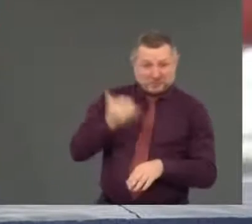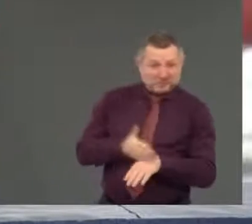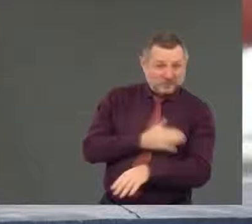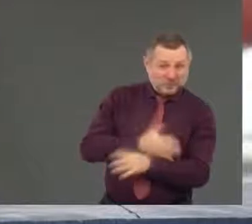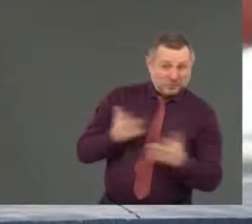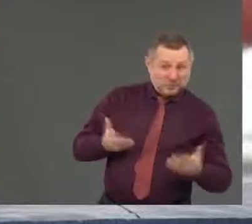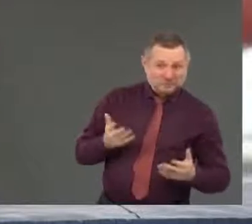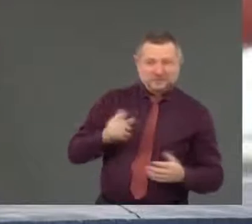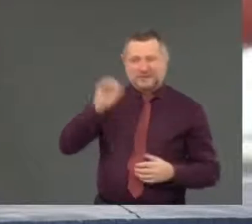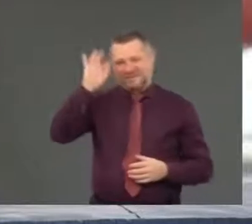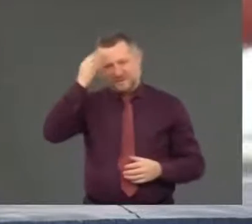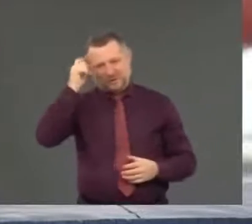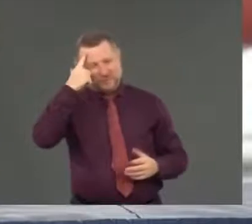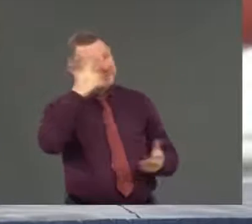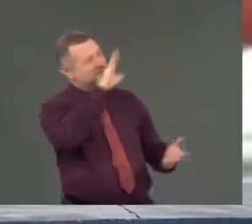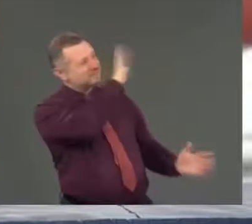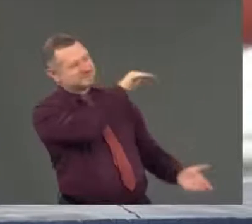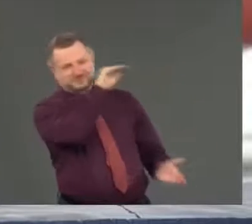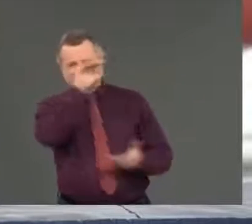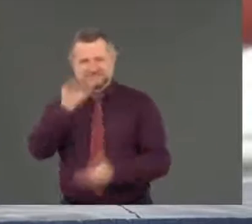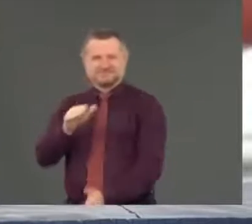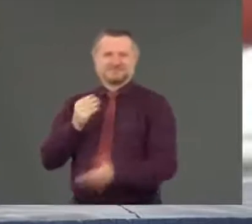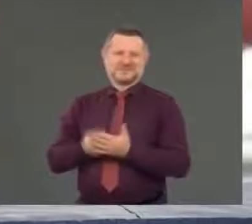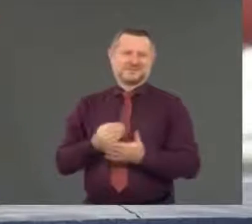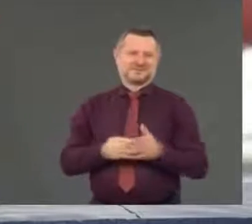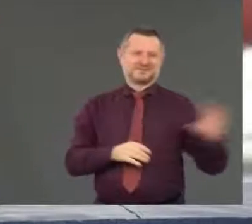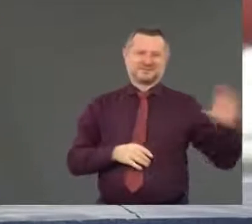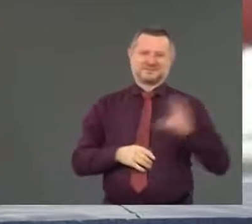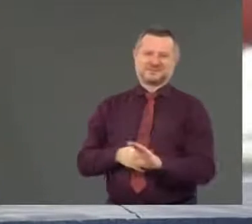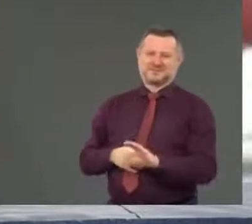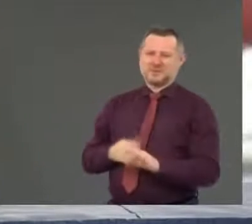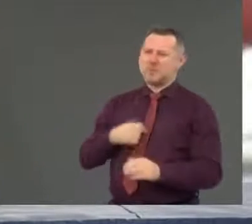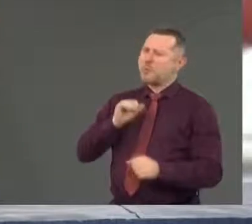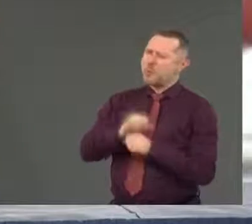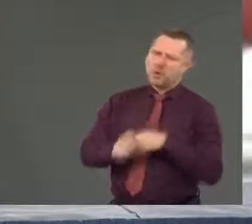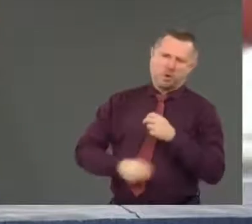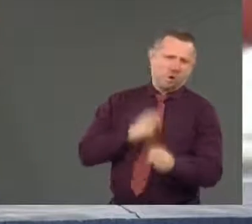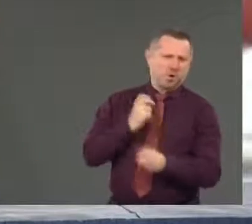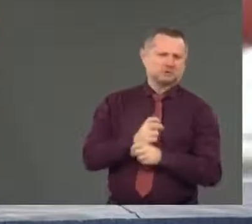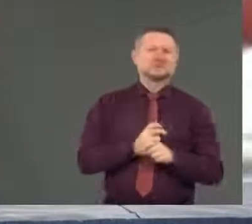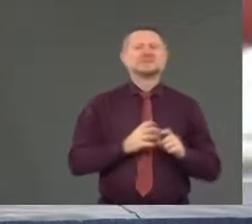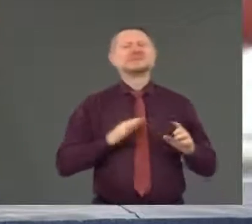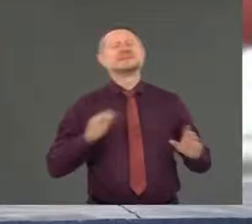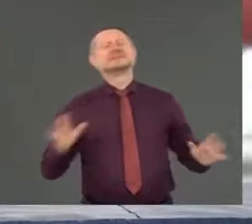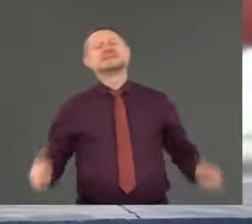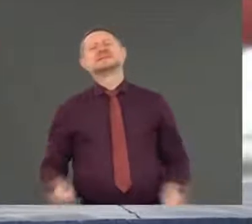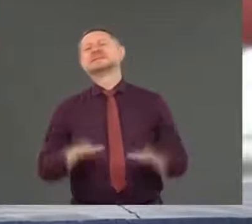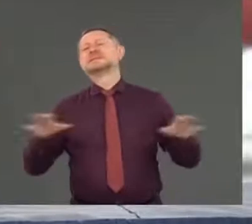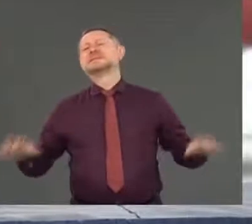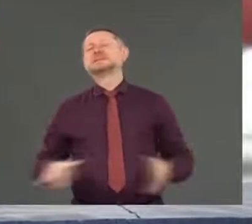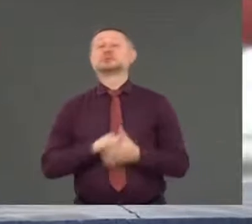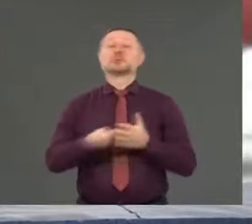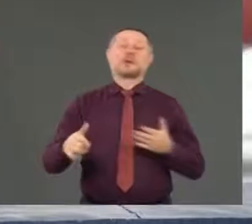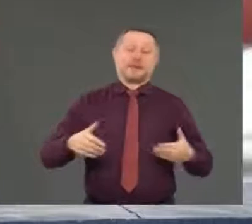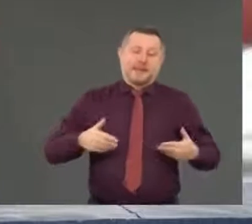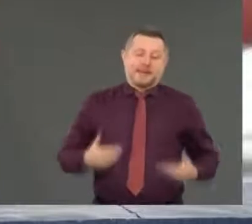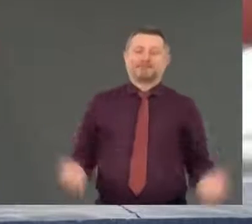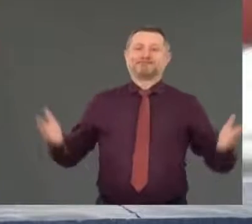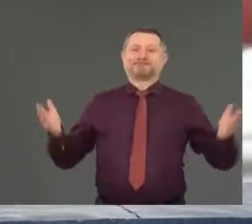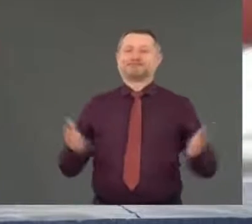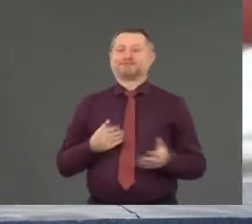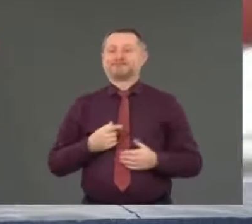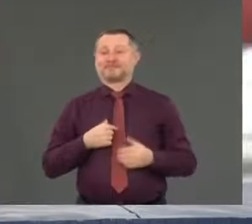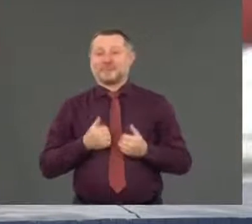funding. And that's what I'm working very hard to do. But otherwise, this is all going to